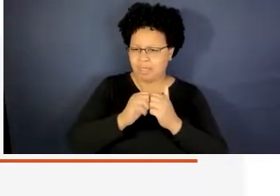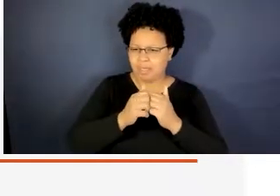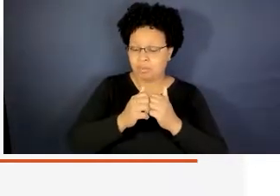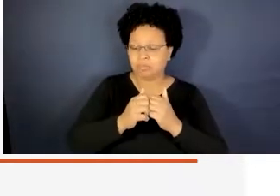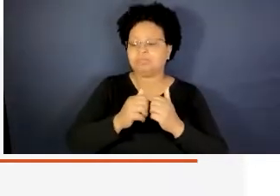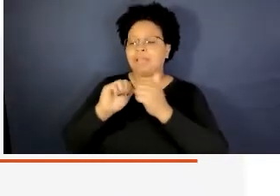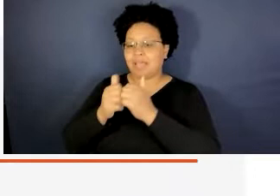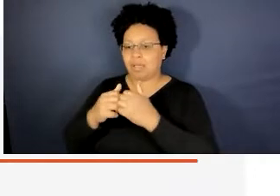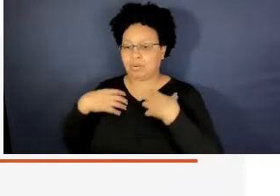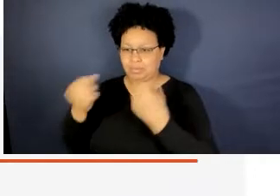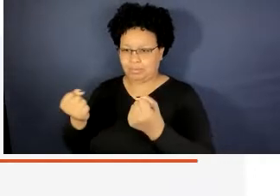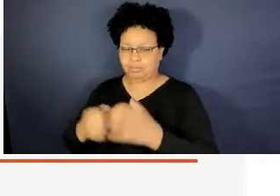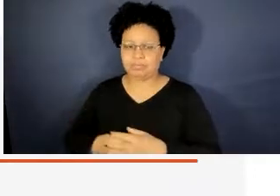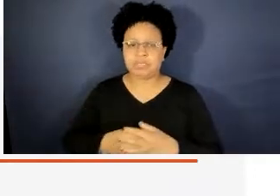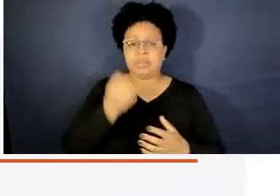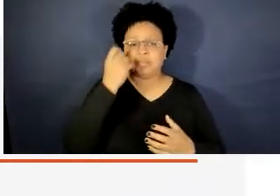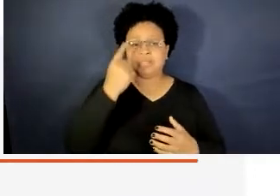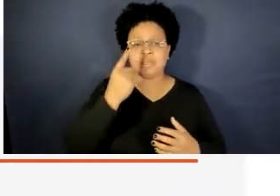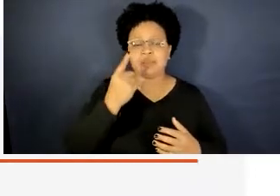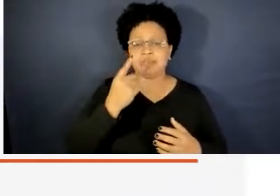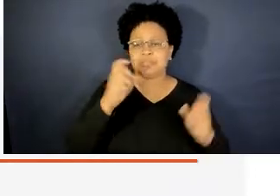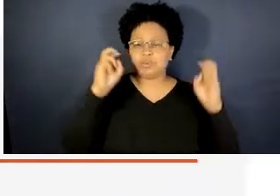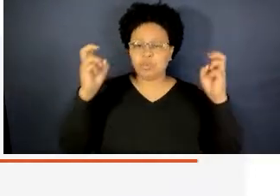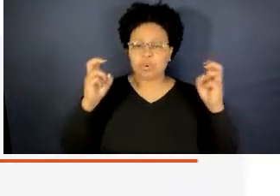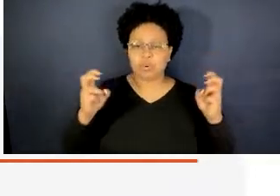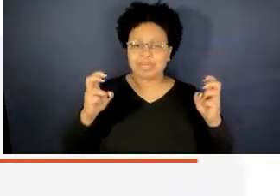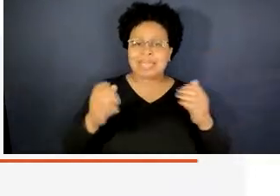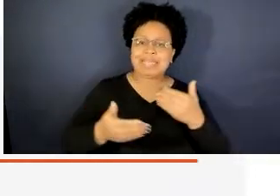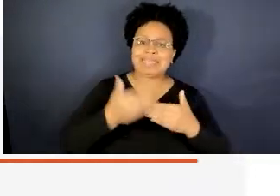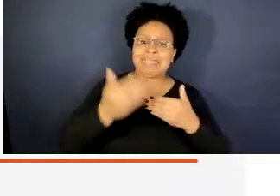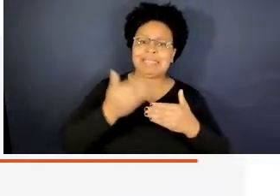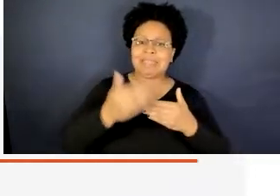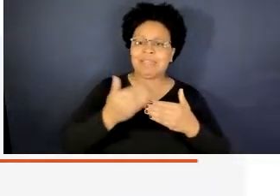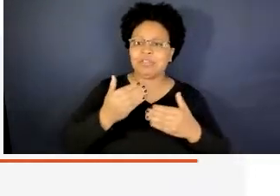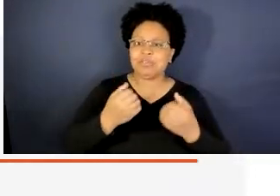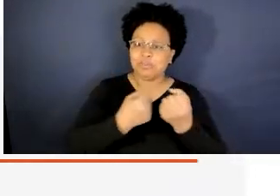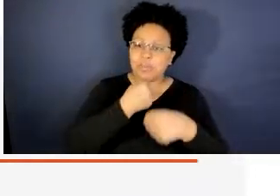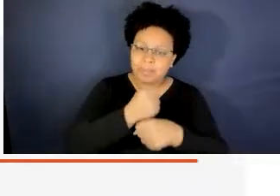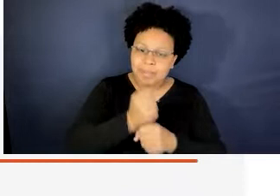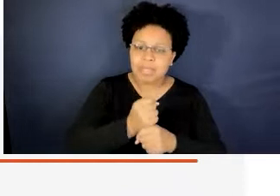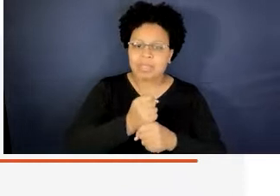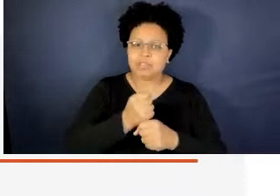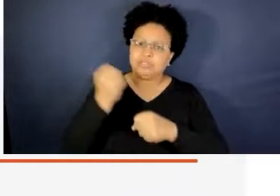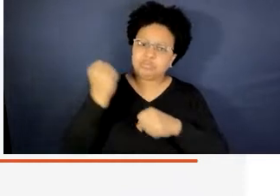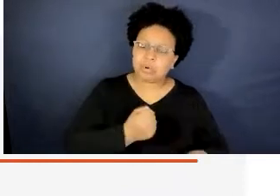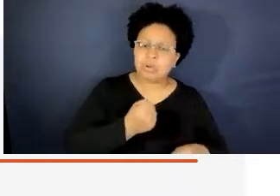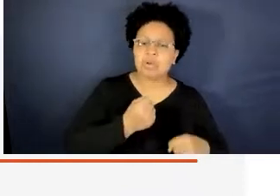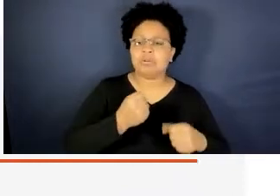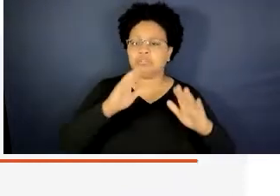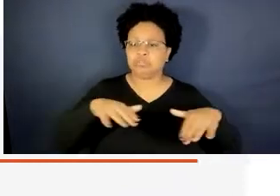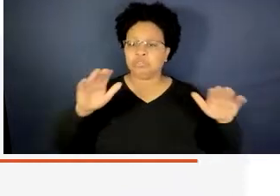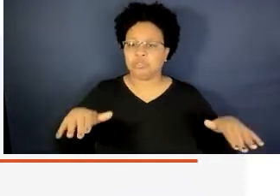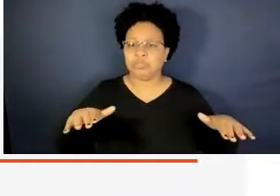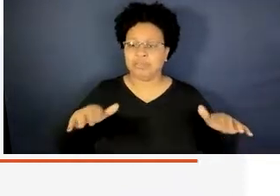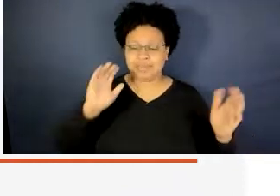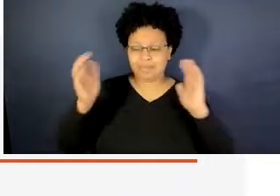talk about the hurting. Frederick Douglass said, "It is easier to build strong children than to repair broken men," which is very, very true. And